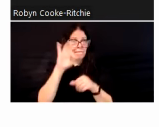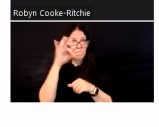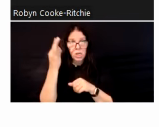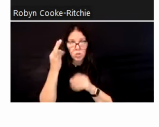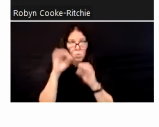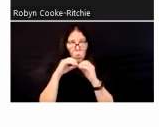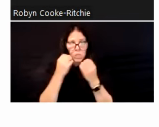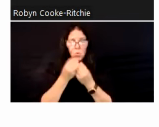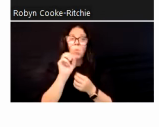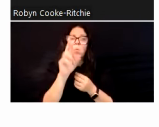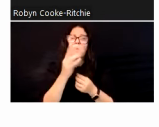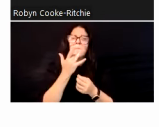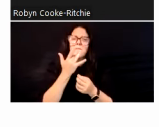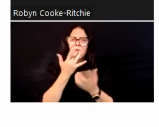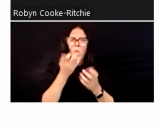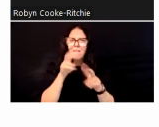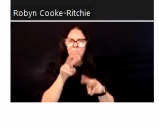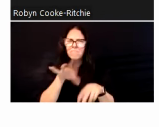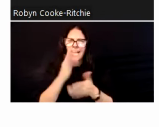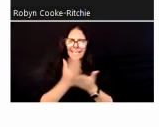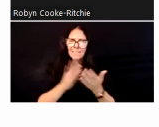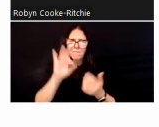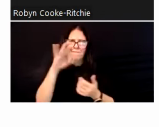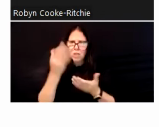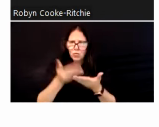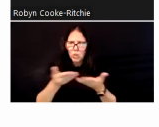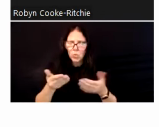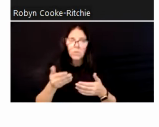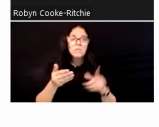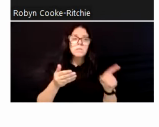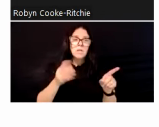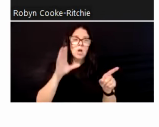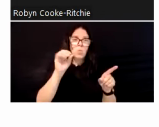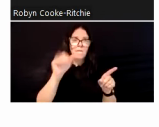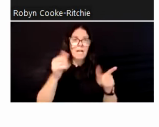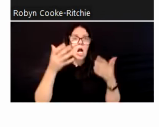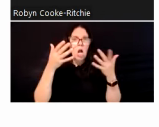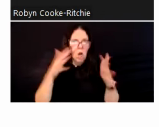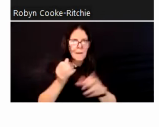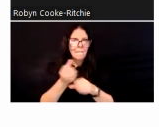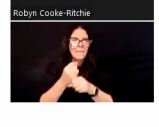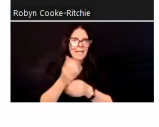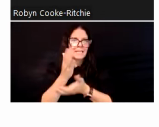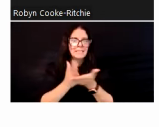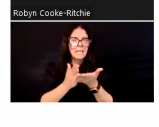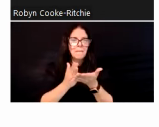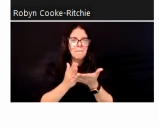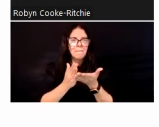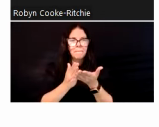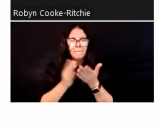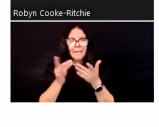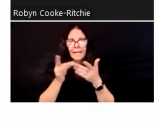would like to access some resources in French, La COFA has also produced some guides